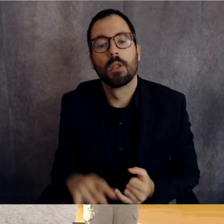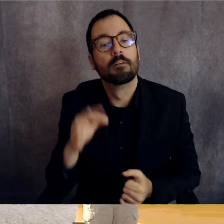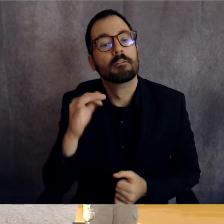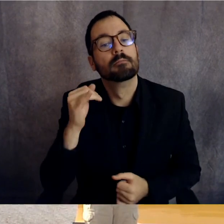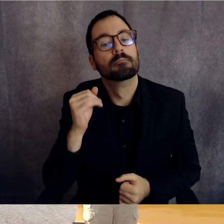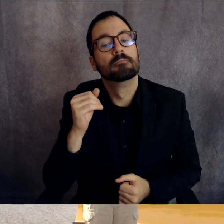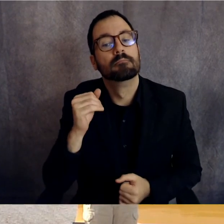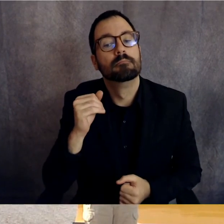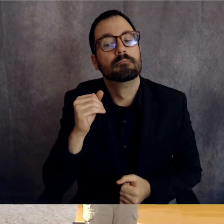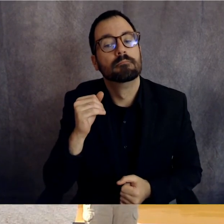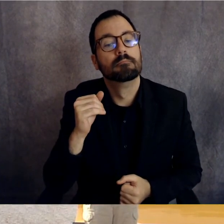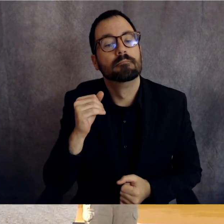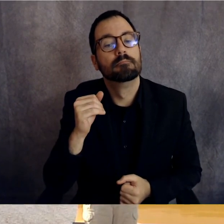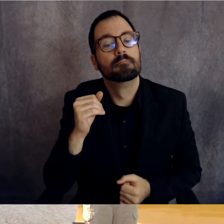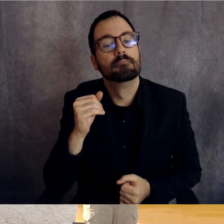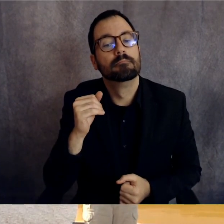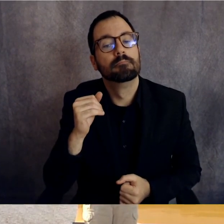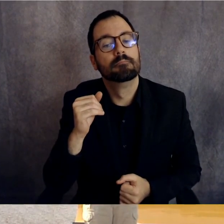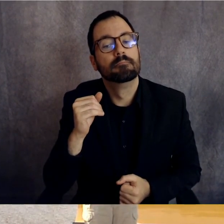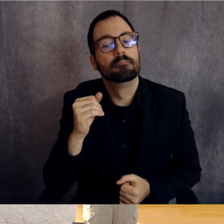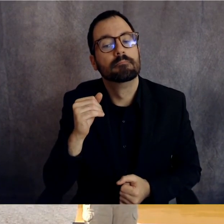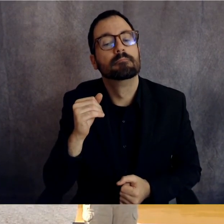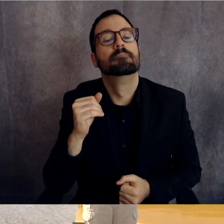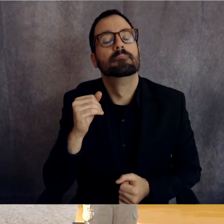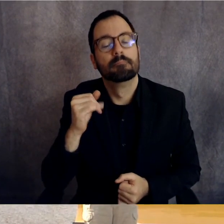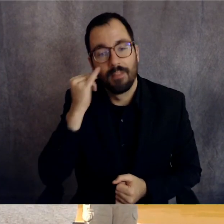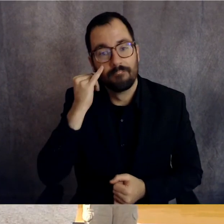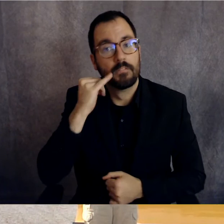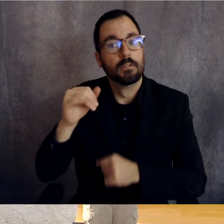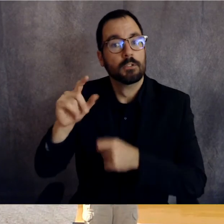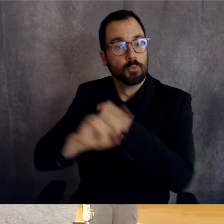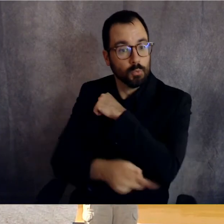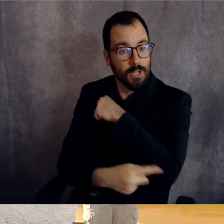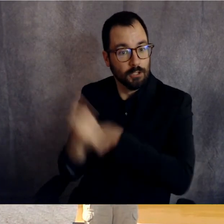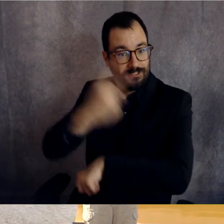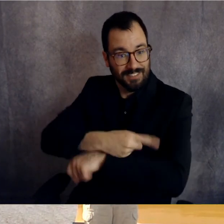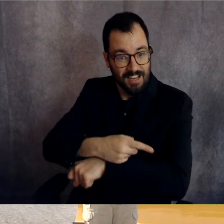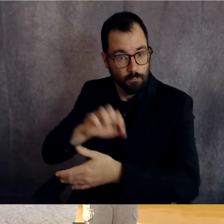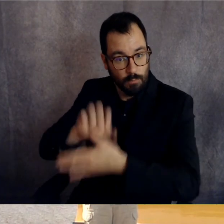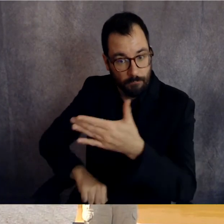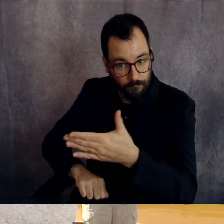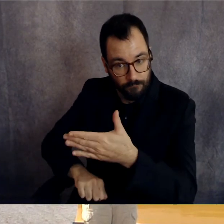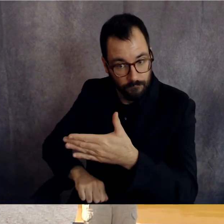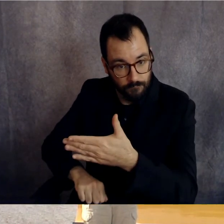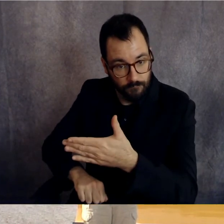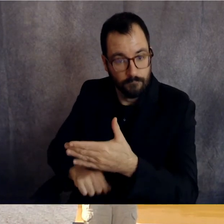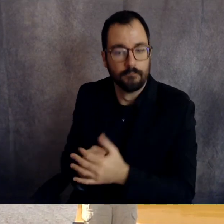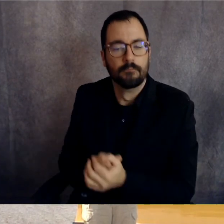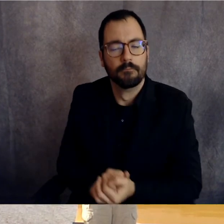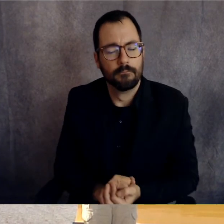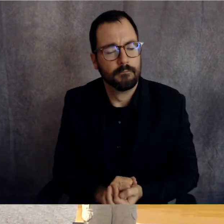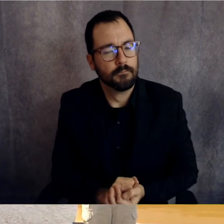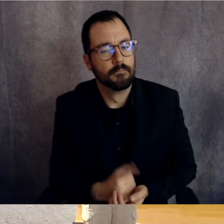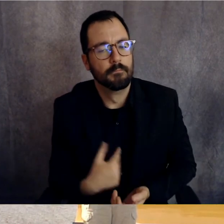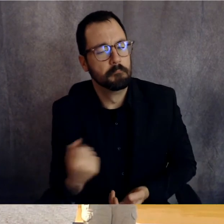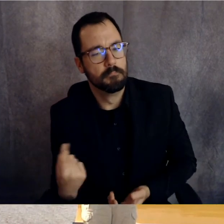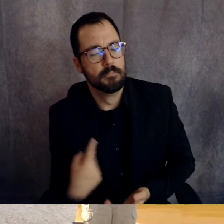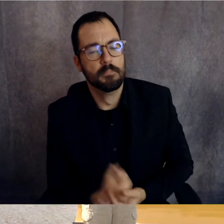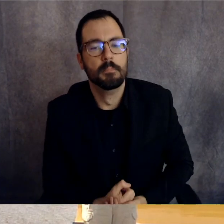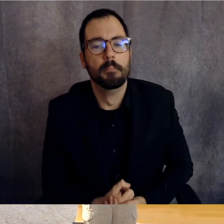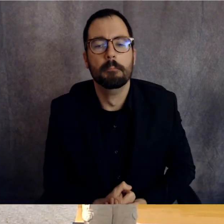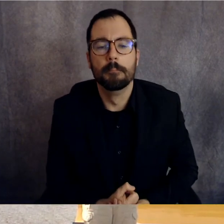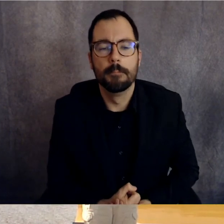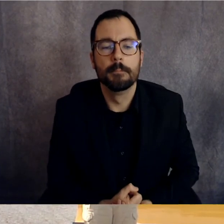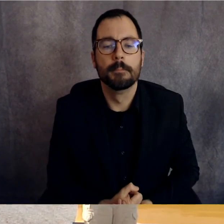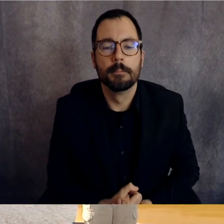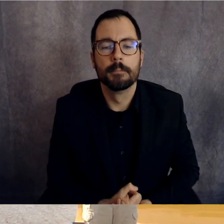during our regular trash collection. Except for in one neighborhood, the South End, where the community came together and decided that they will no